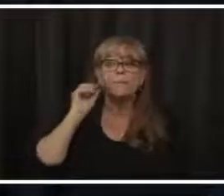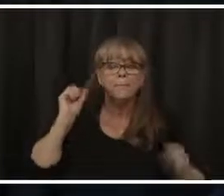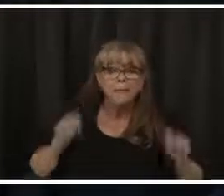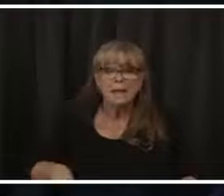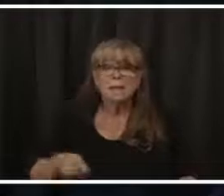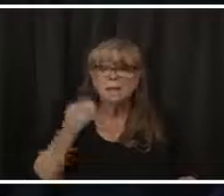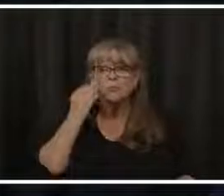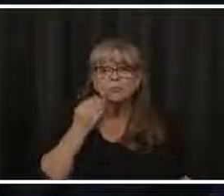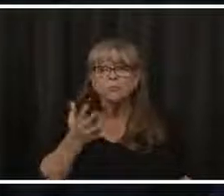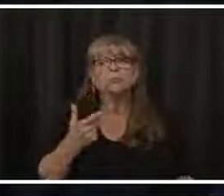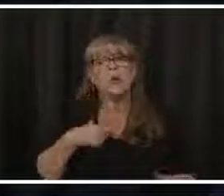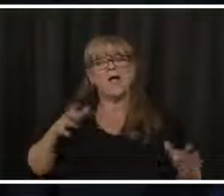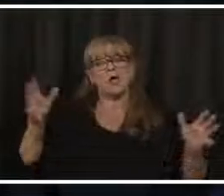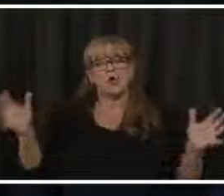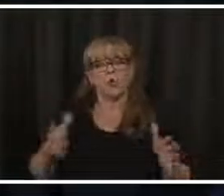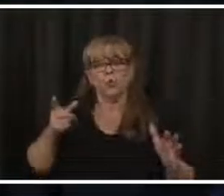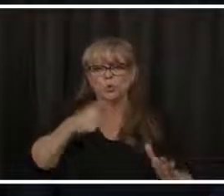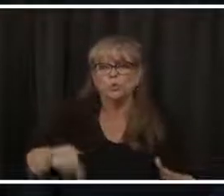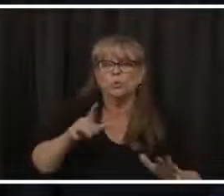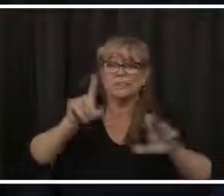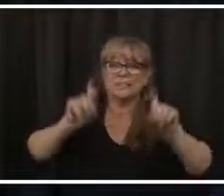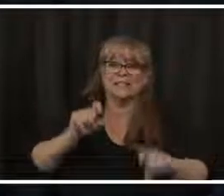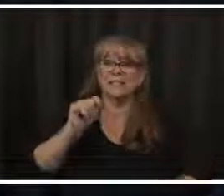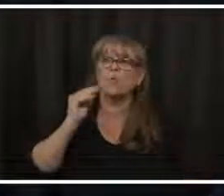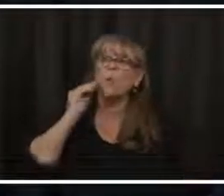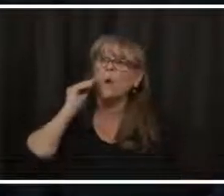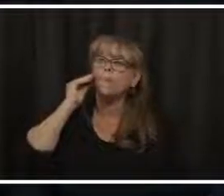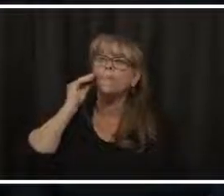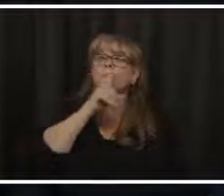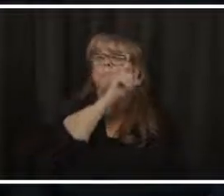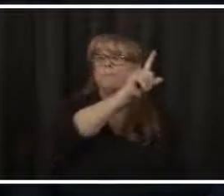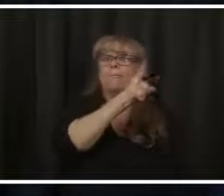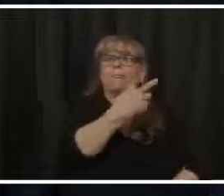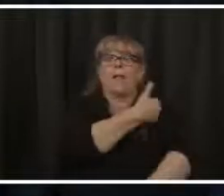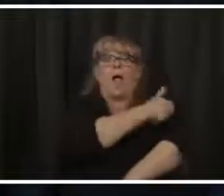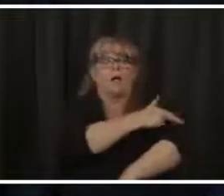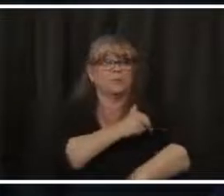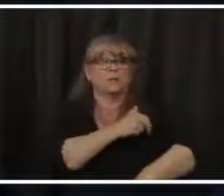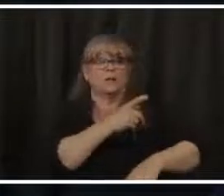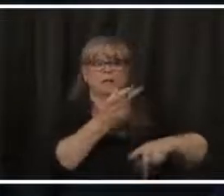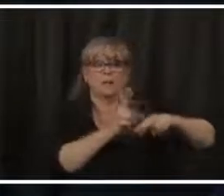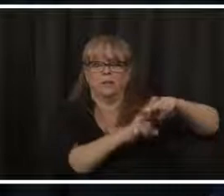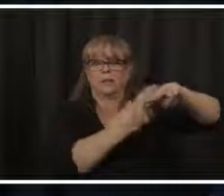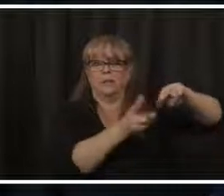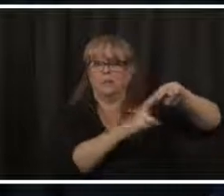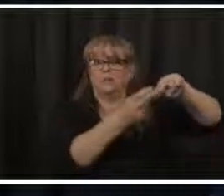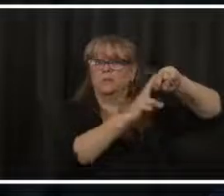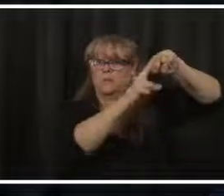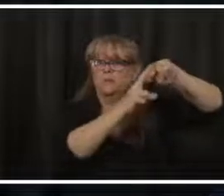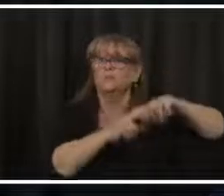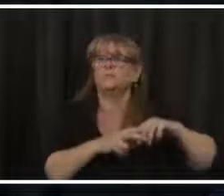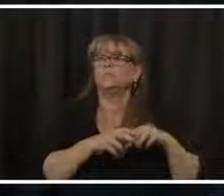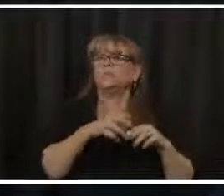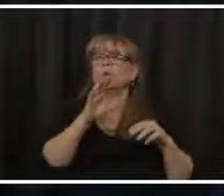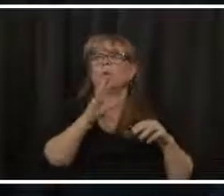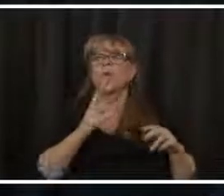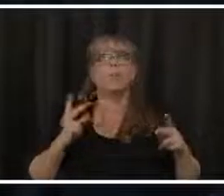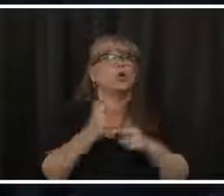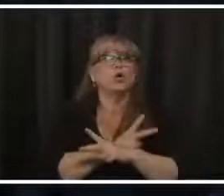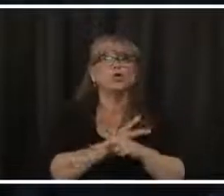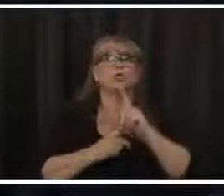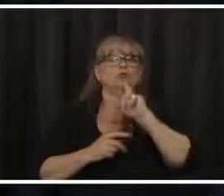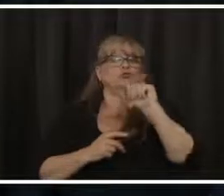that. Yes, the hospitalization numbers continue to increase. It's especially people in their 20s, 30s, and 40s who haven't been